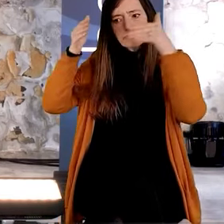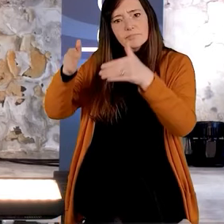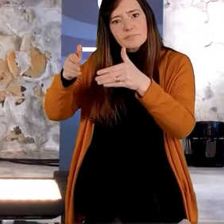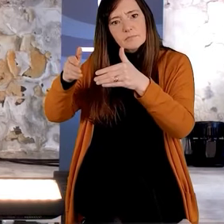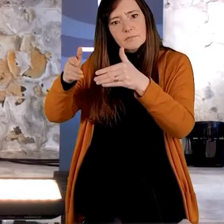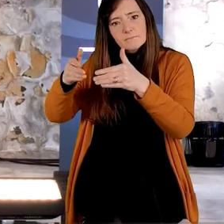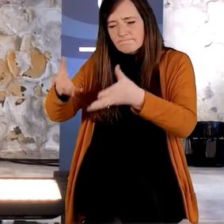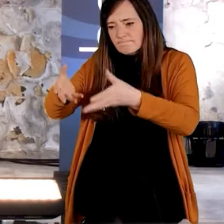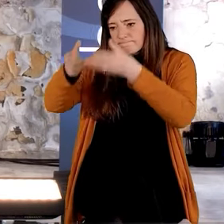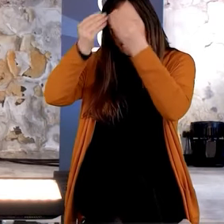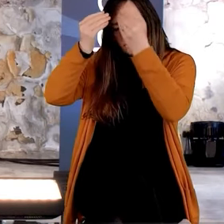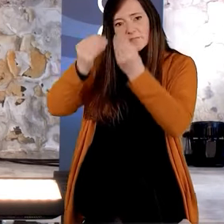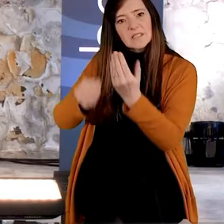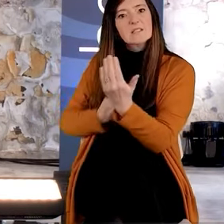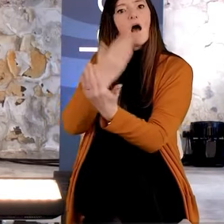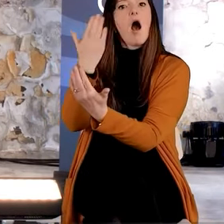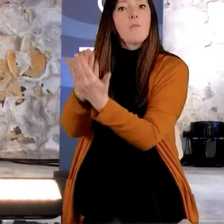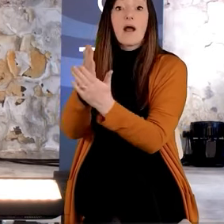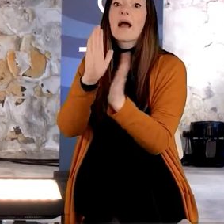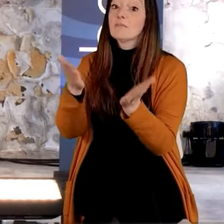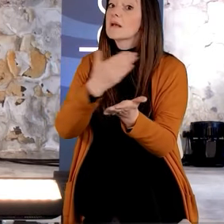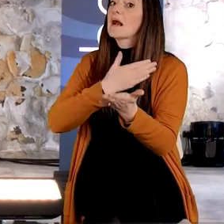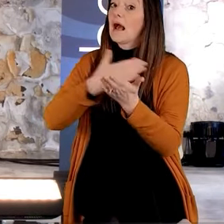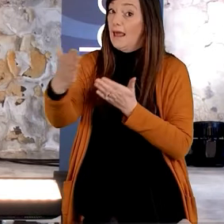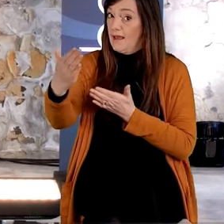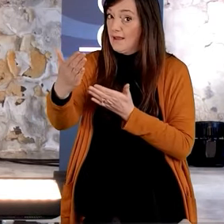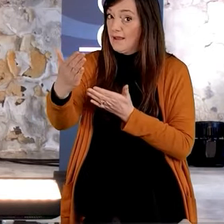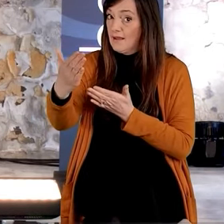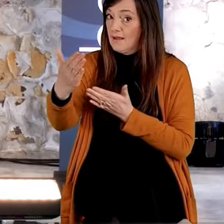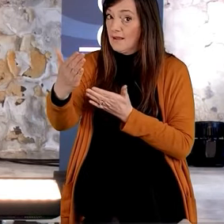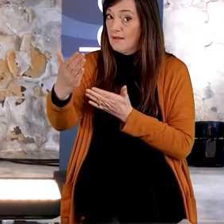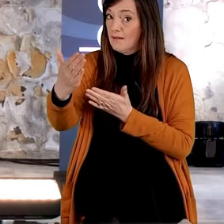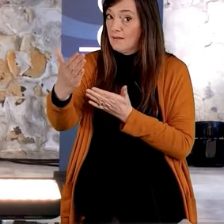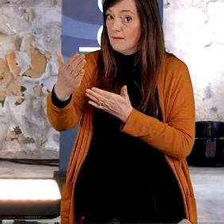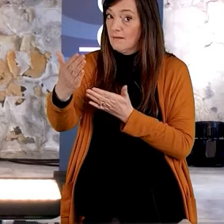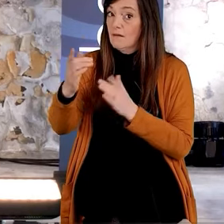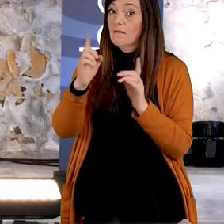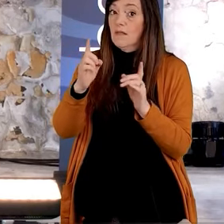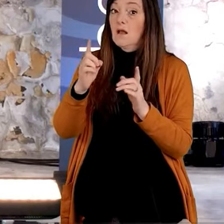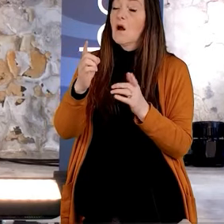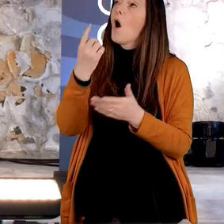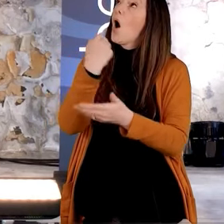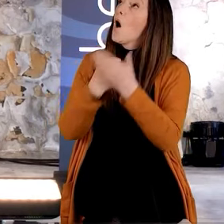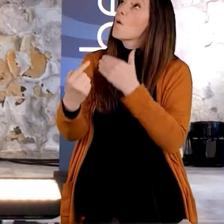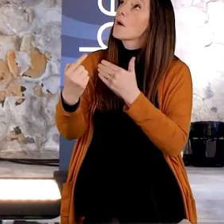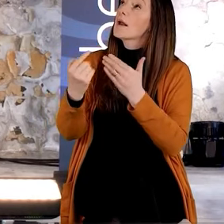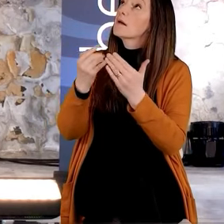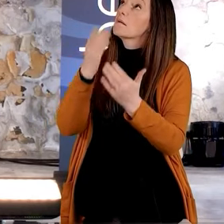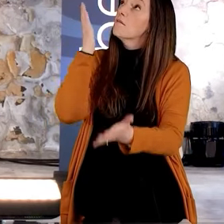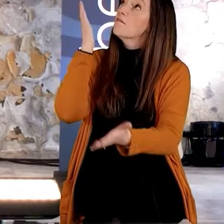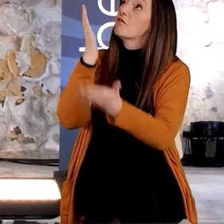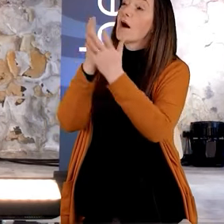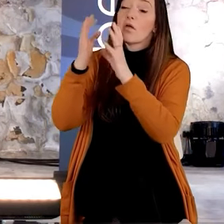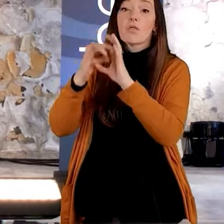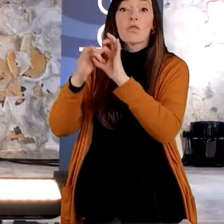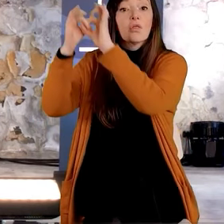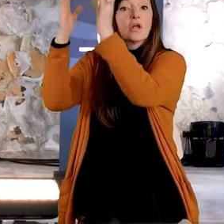mind of that message of the New Testament, that it's only through faith in Jesus Christ that we can hope